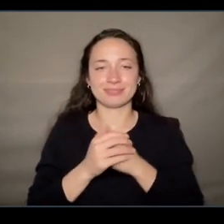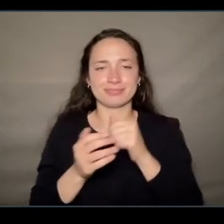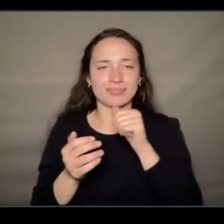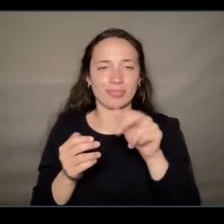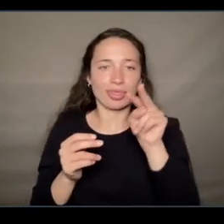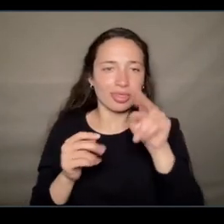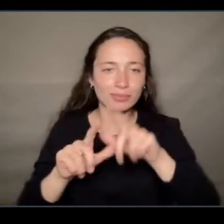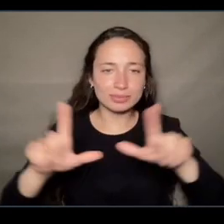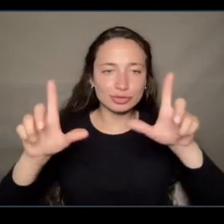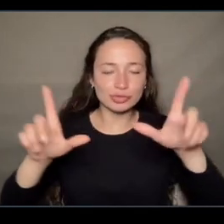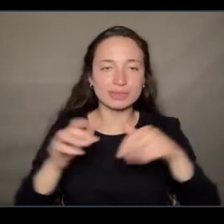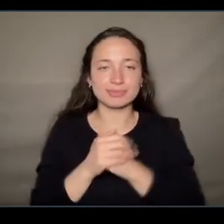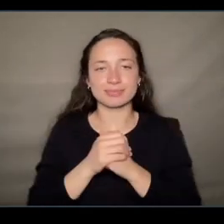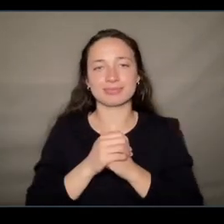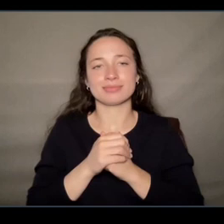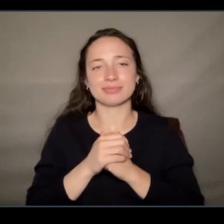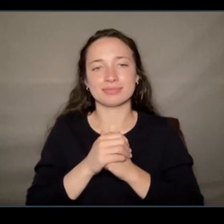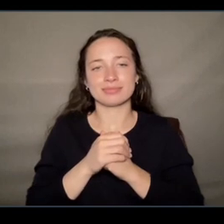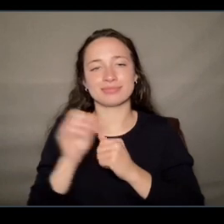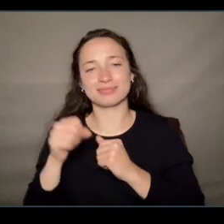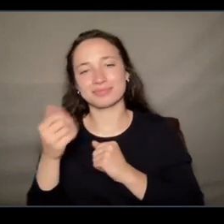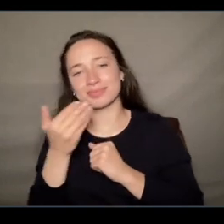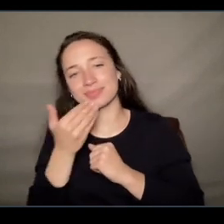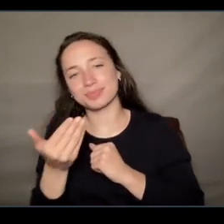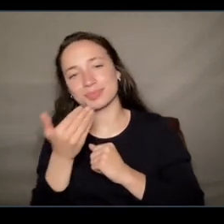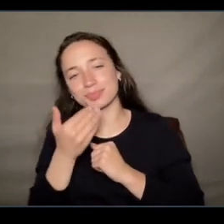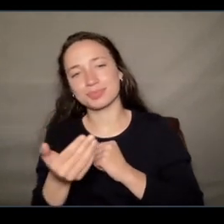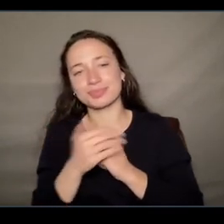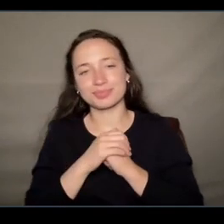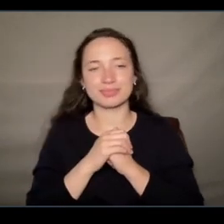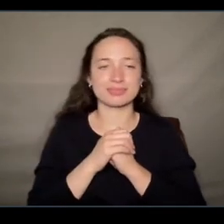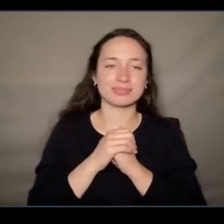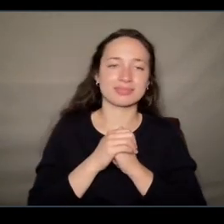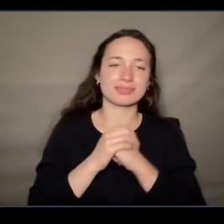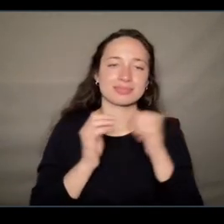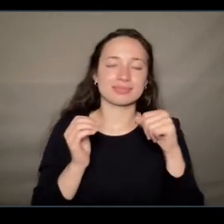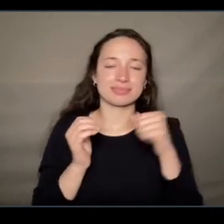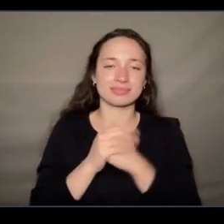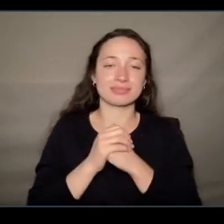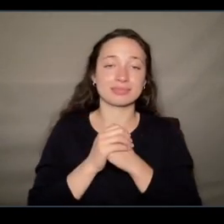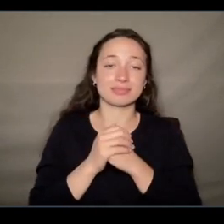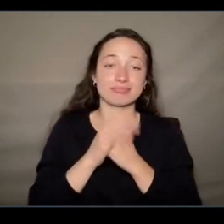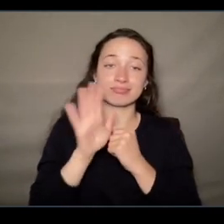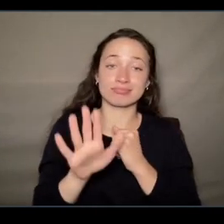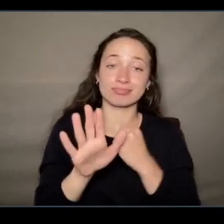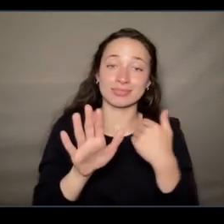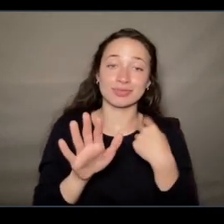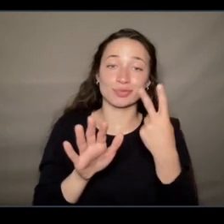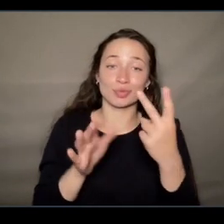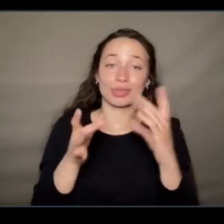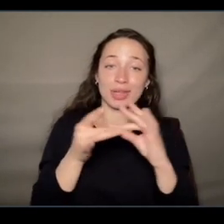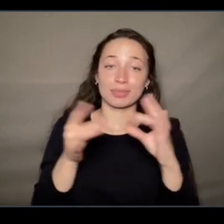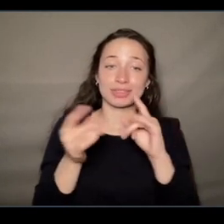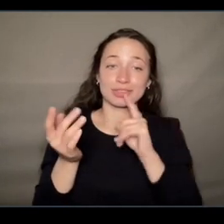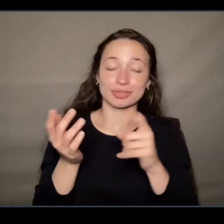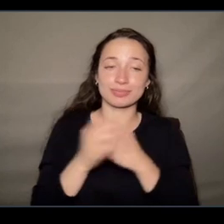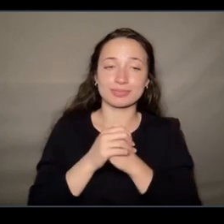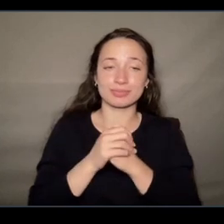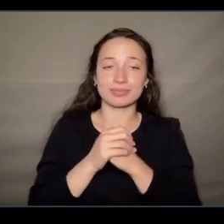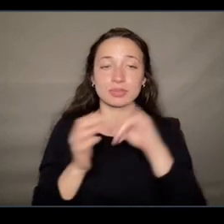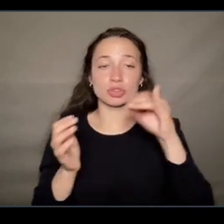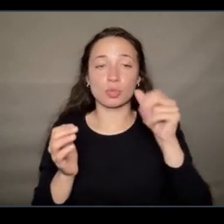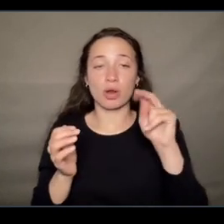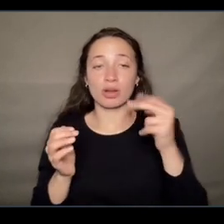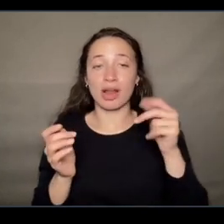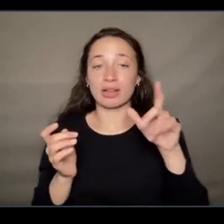not be reading from a screen. Yeah. Thanks. Cool. Thank you. Yeah. I have two comments, actually. Joan